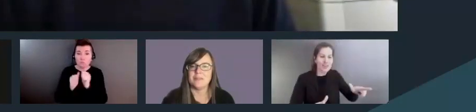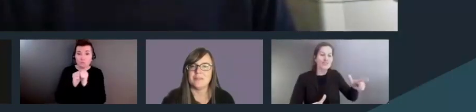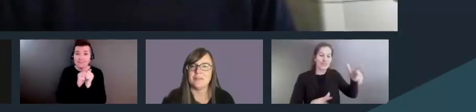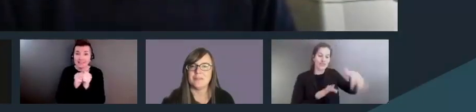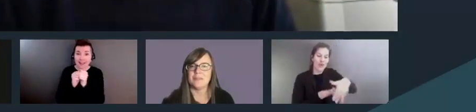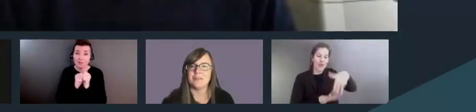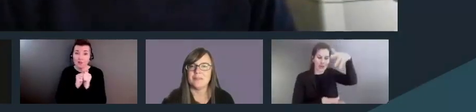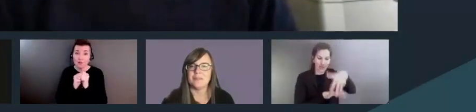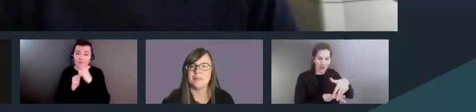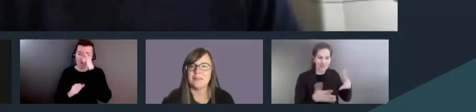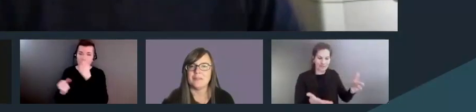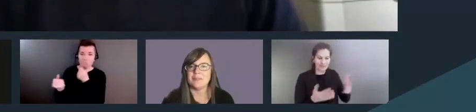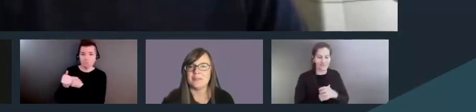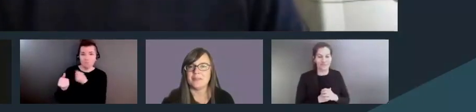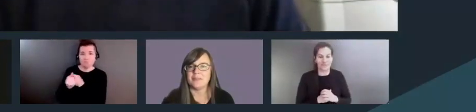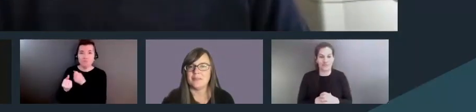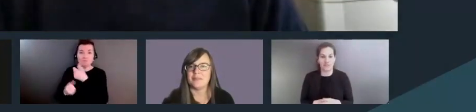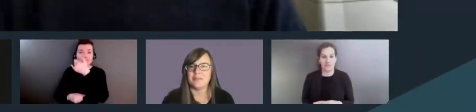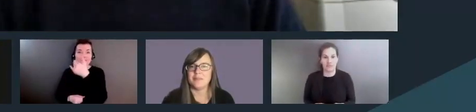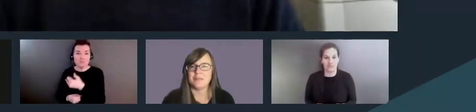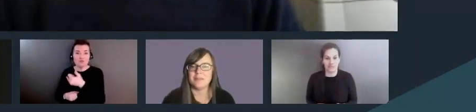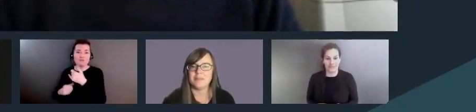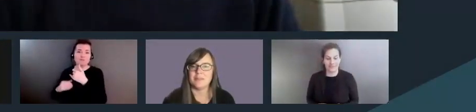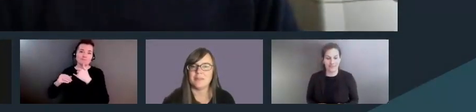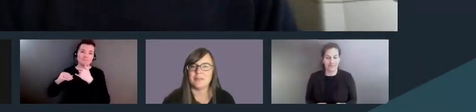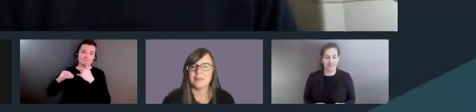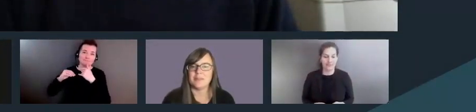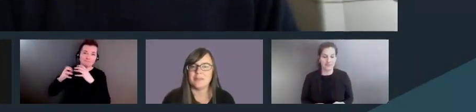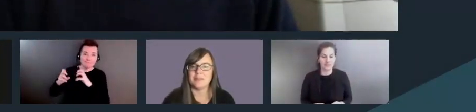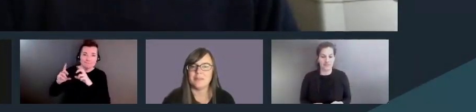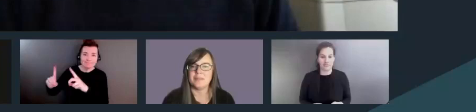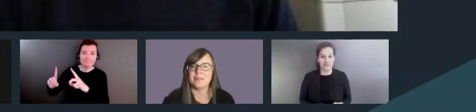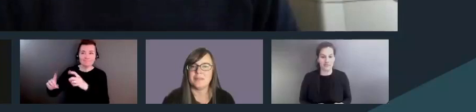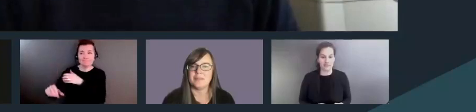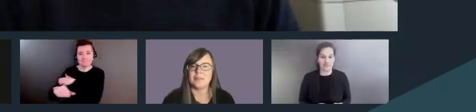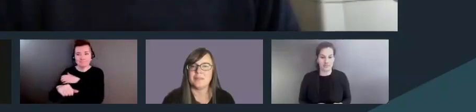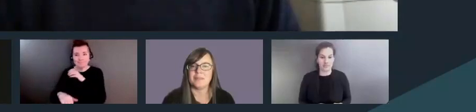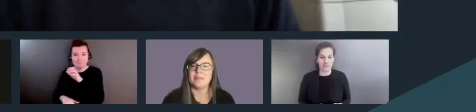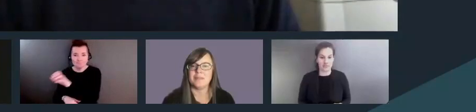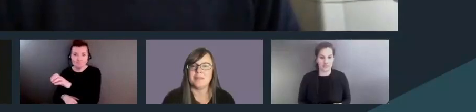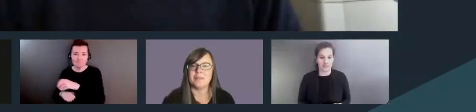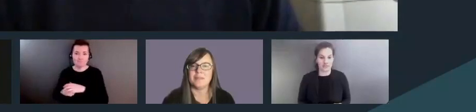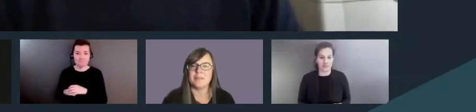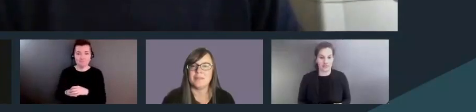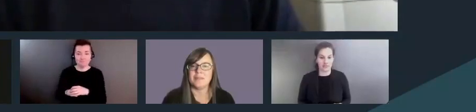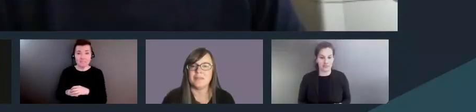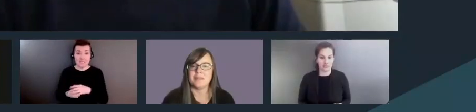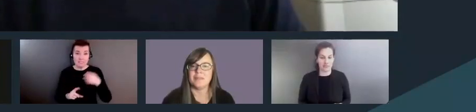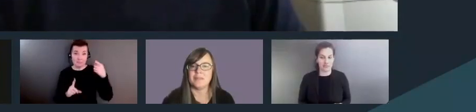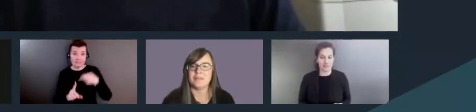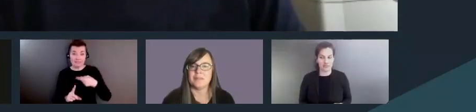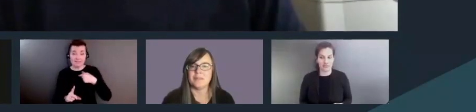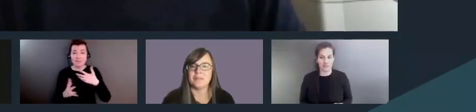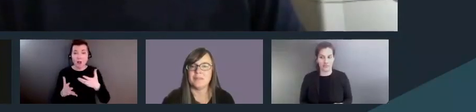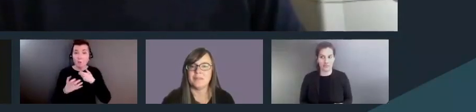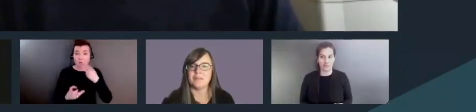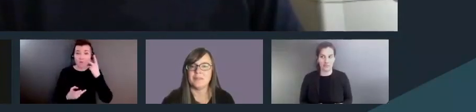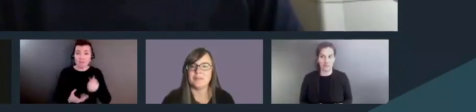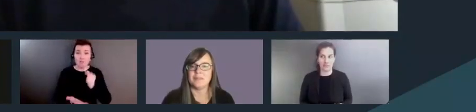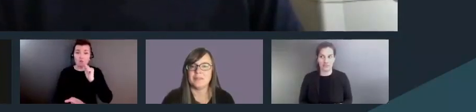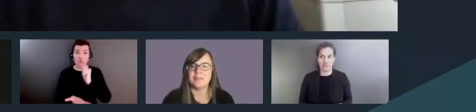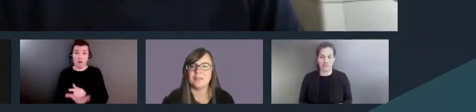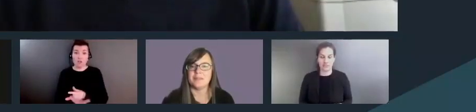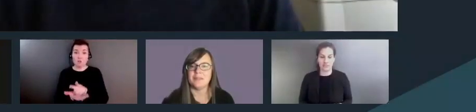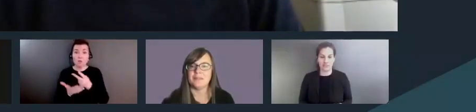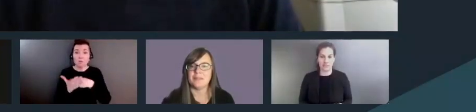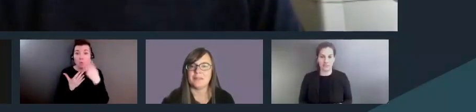Inuit educational empowerment, and particularly through graduate programs that were offered in